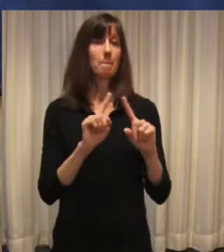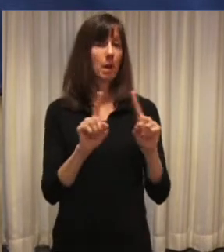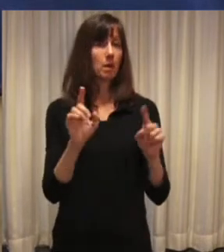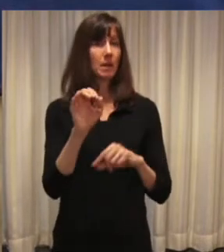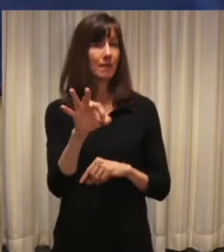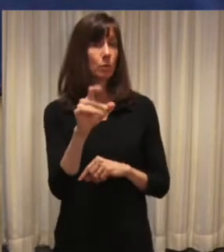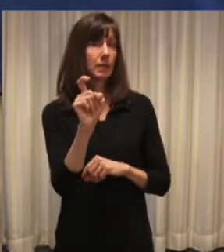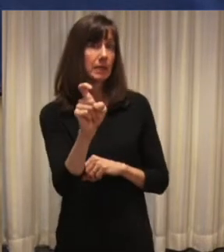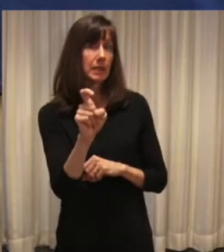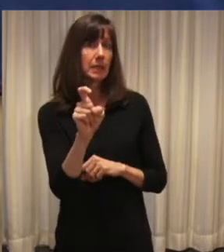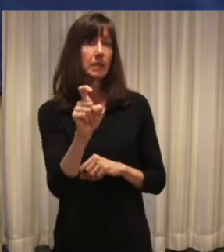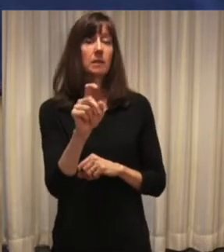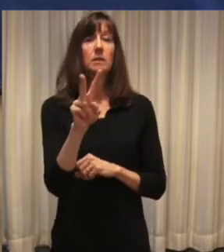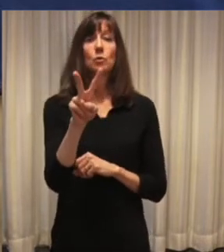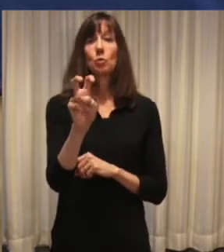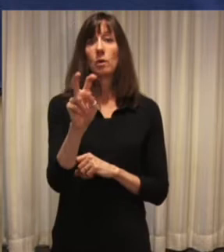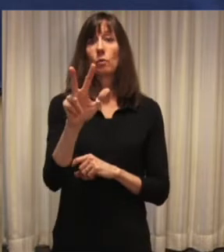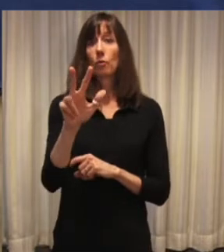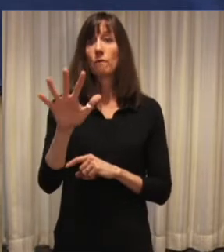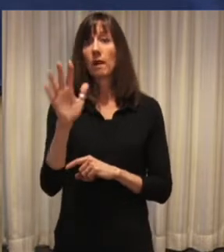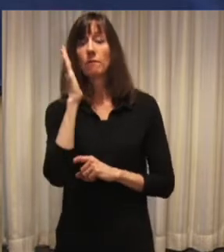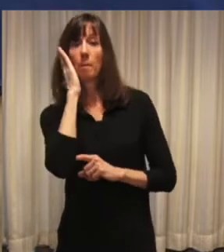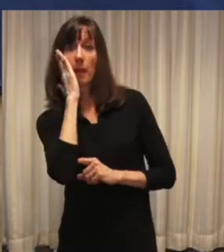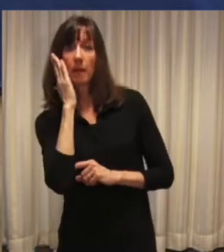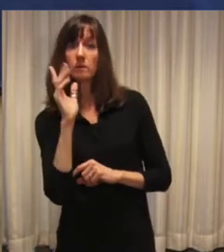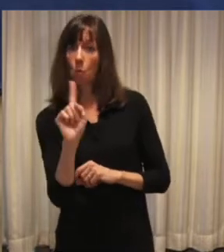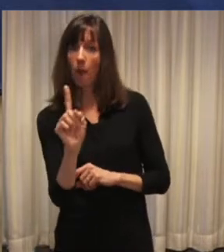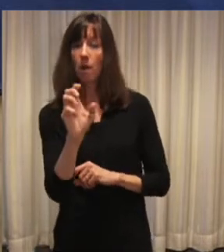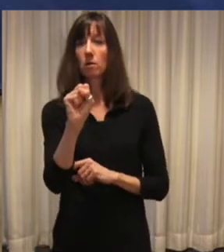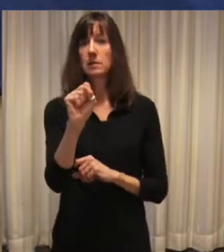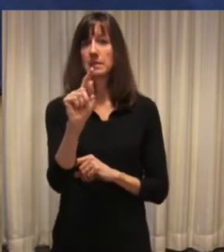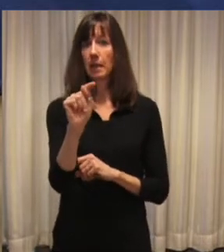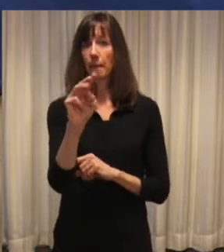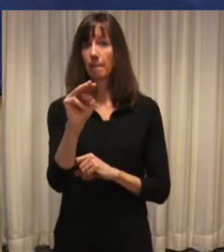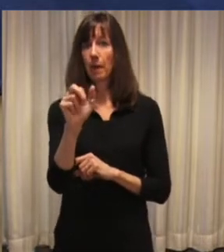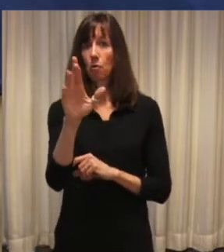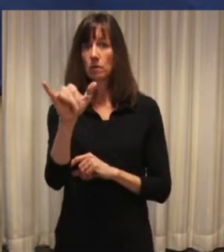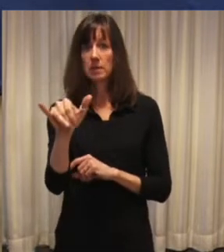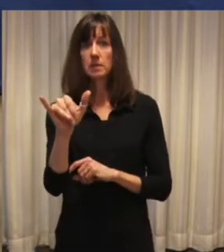is all we need, then that's great. And we hope that that's the case.